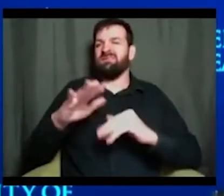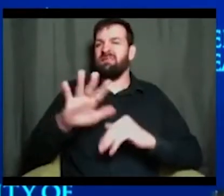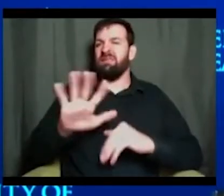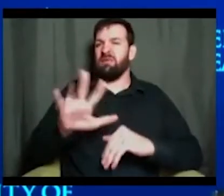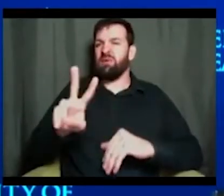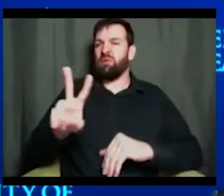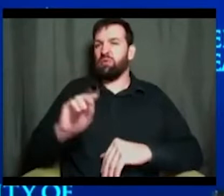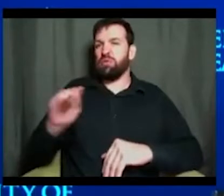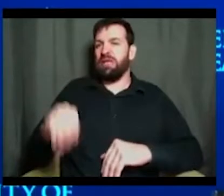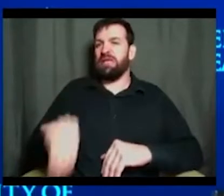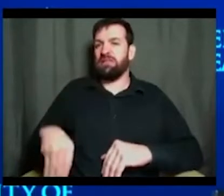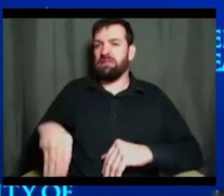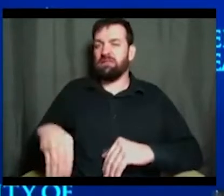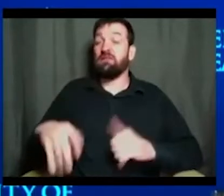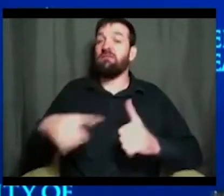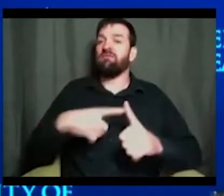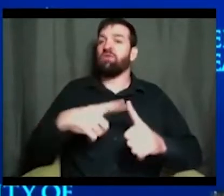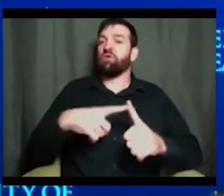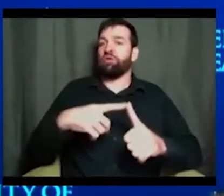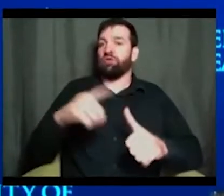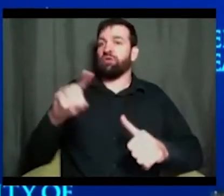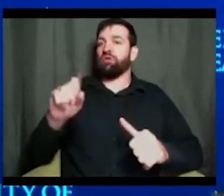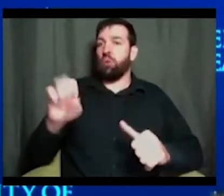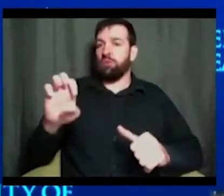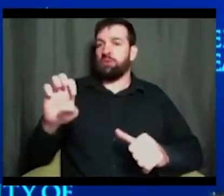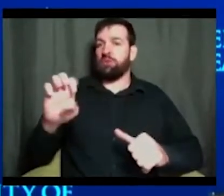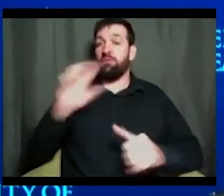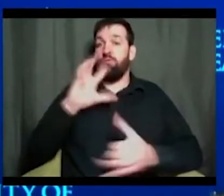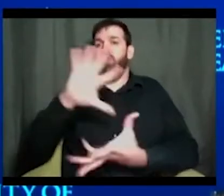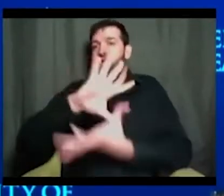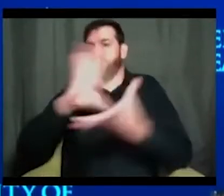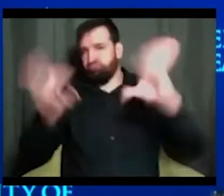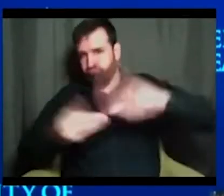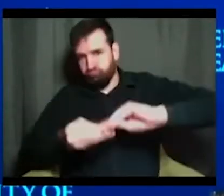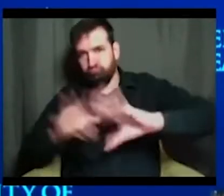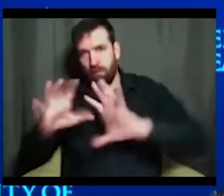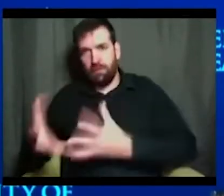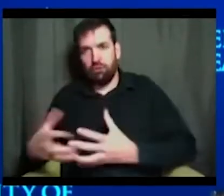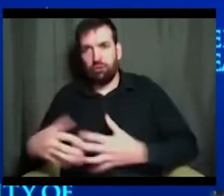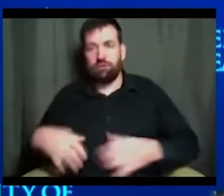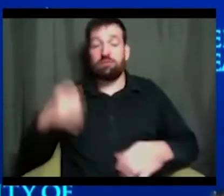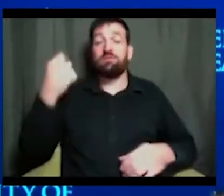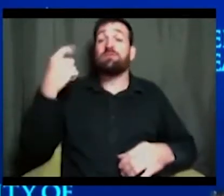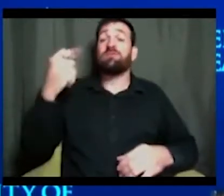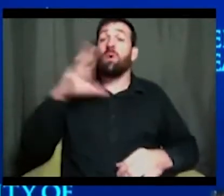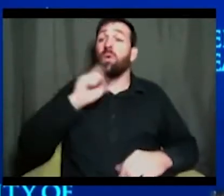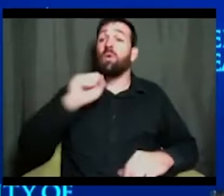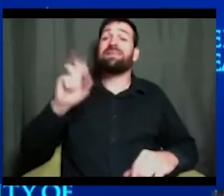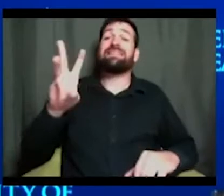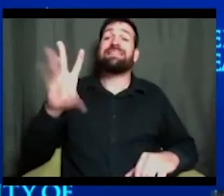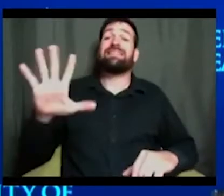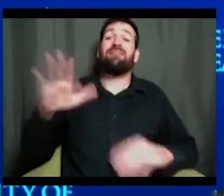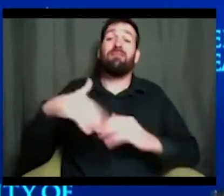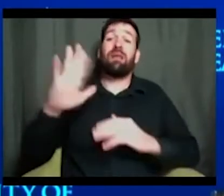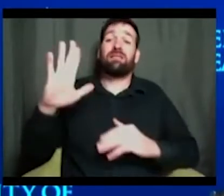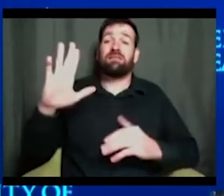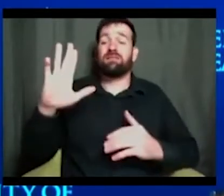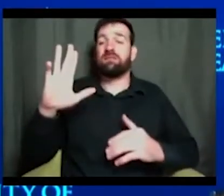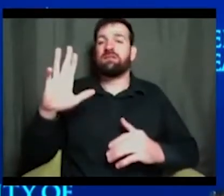our first doses for the overall population. Now we're doing much better in the 65 pluses, where I think we're at